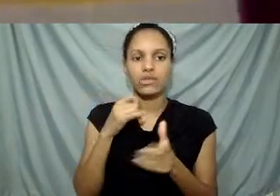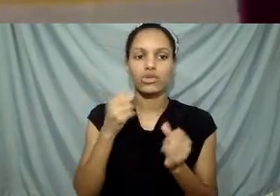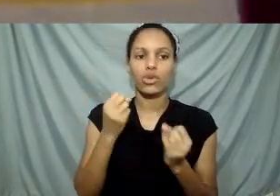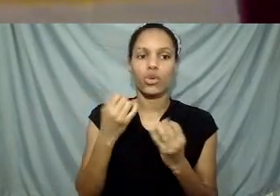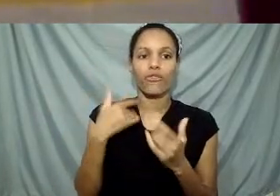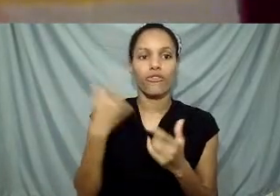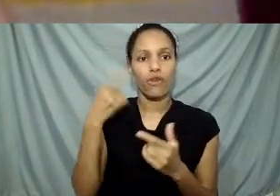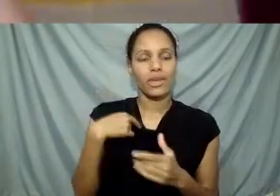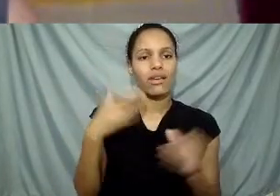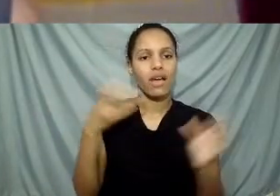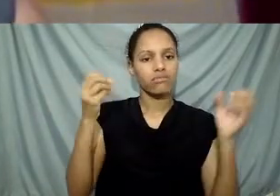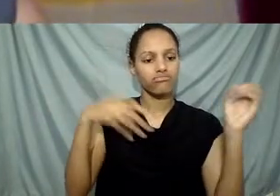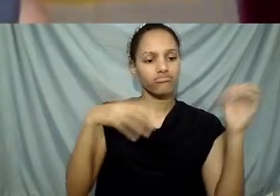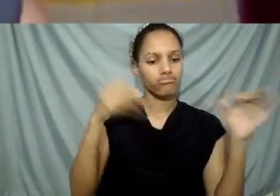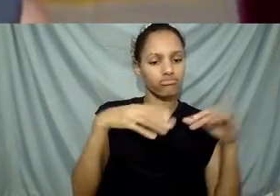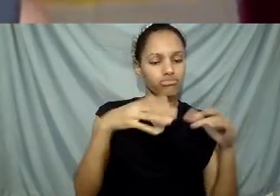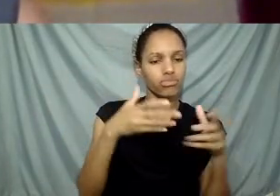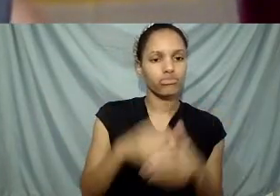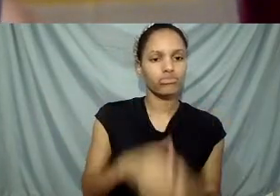that's something that